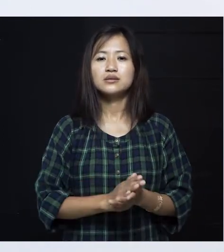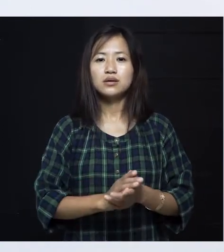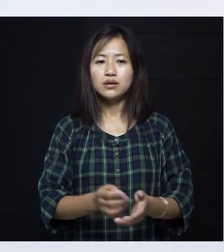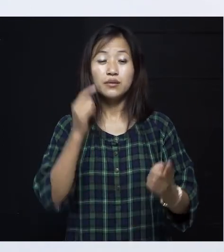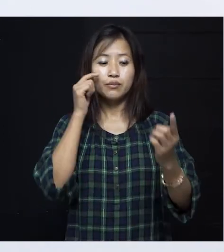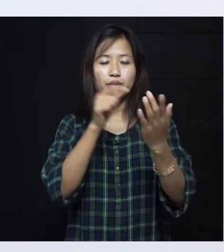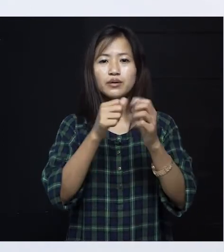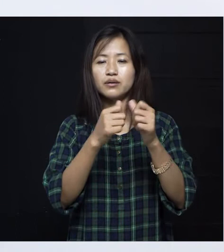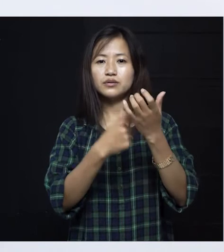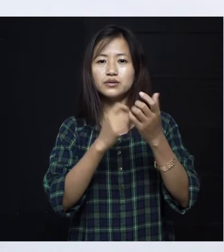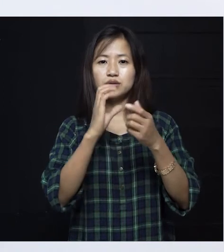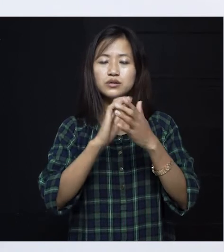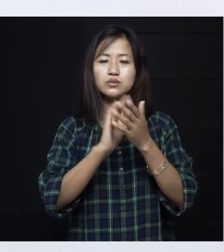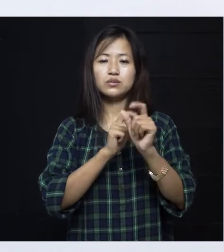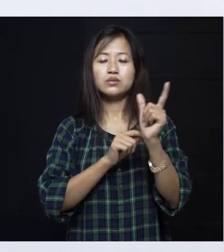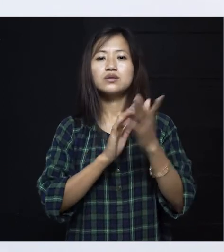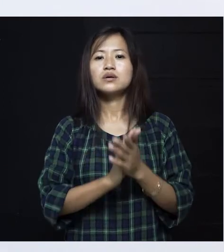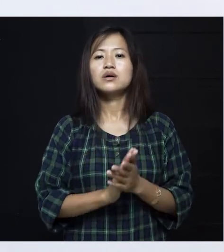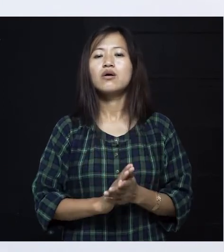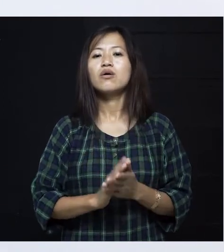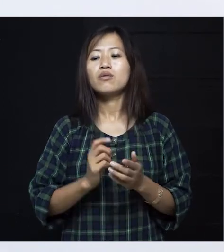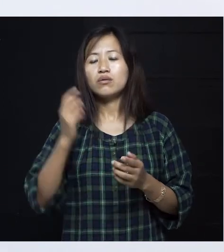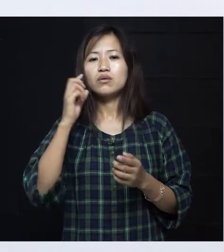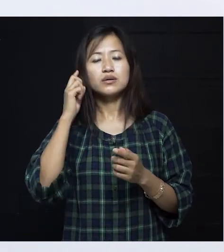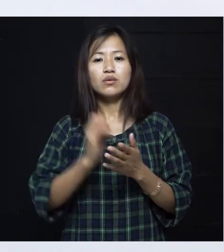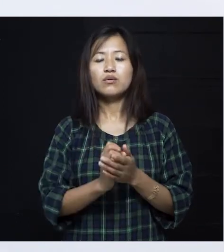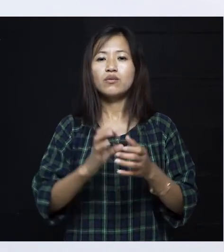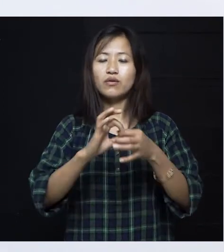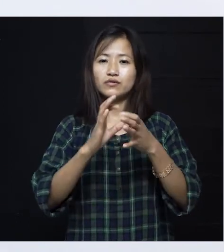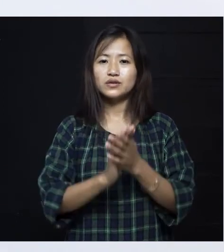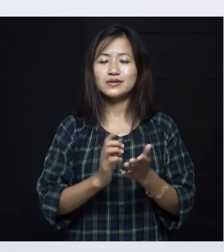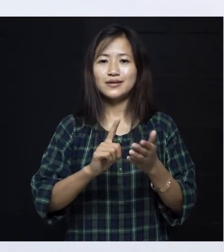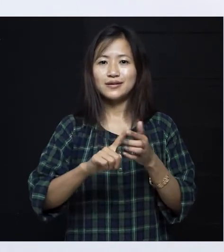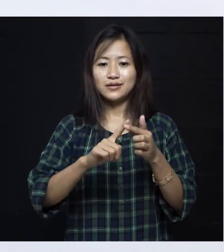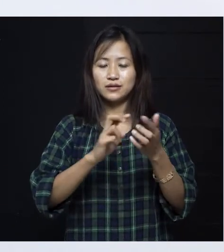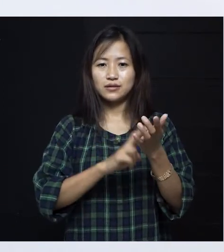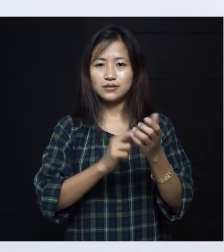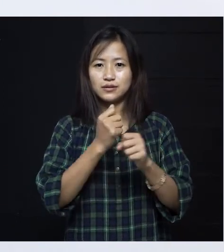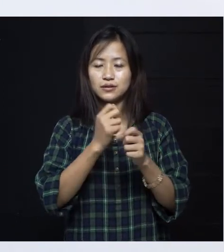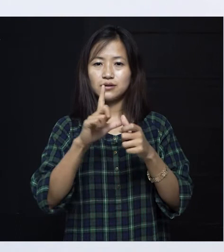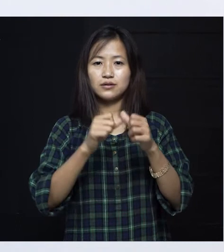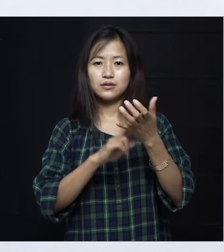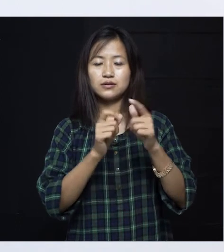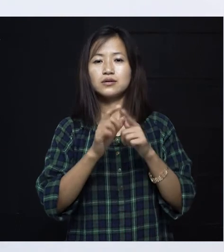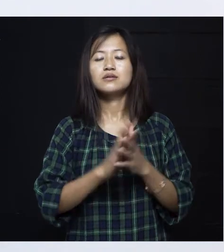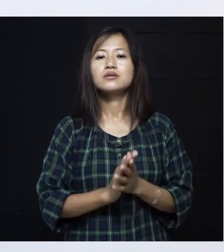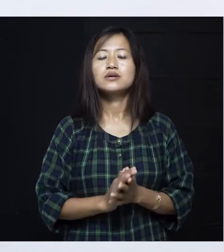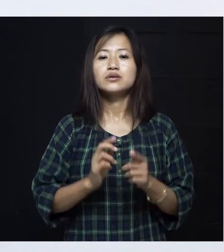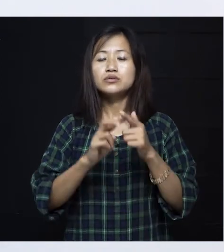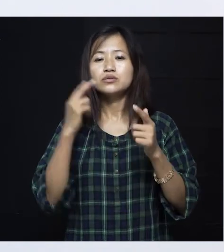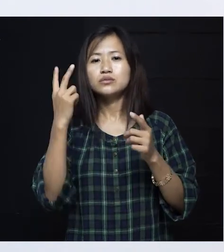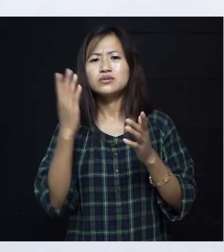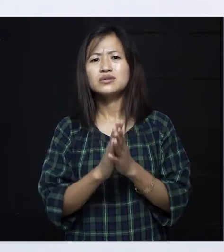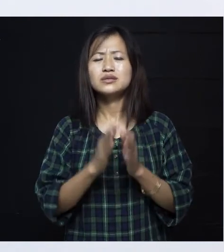main artery, okay, of the inland transport in India. So all this shows that railway is very, very